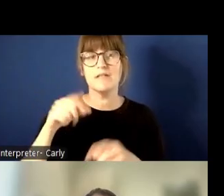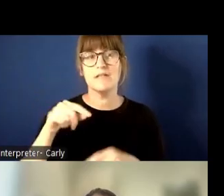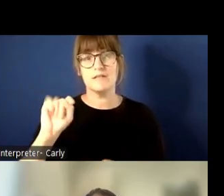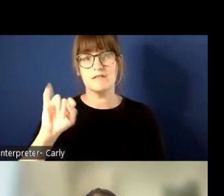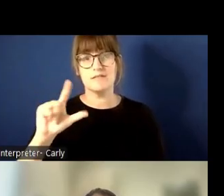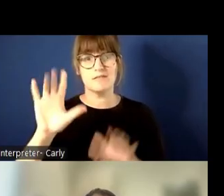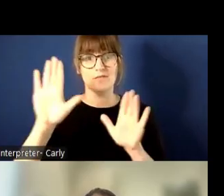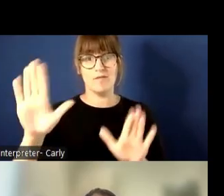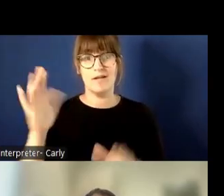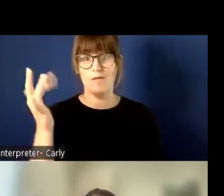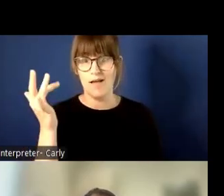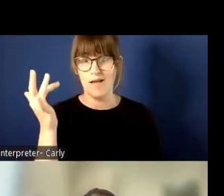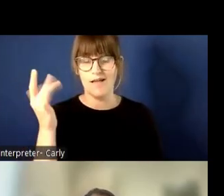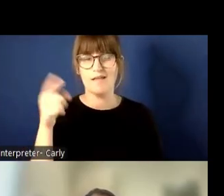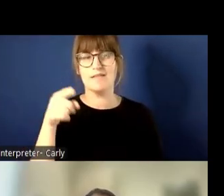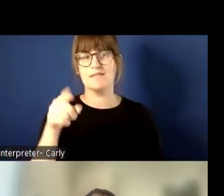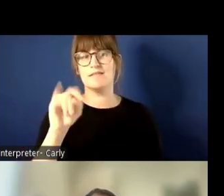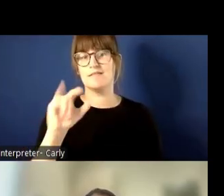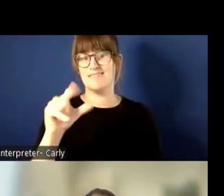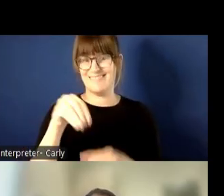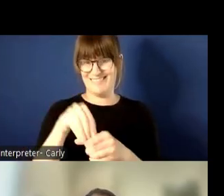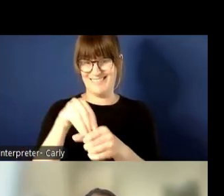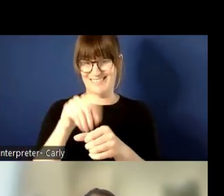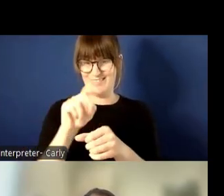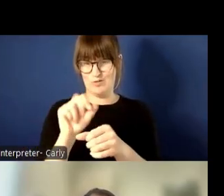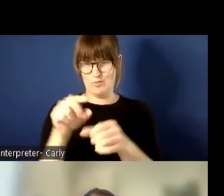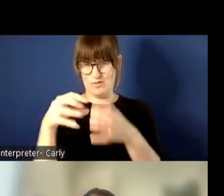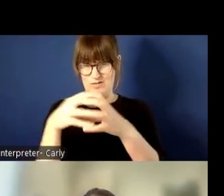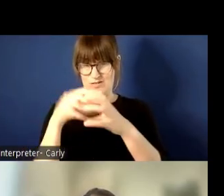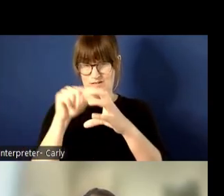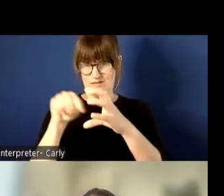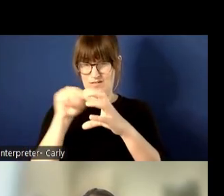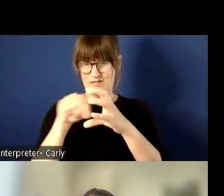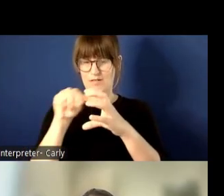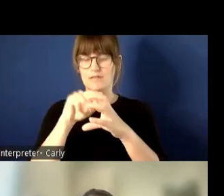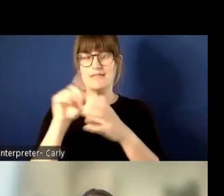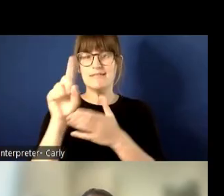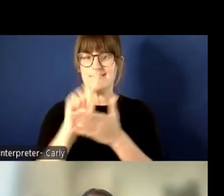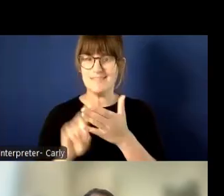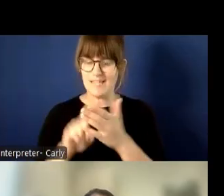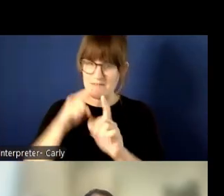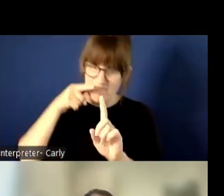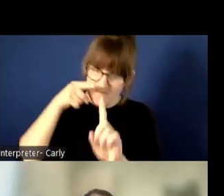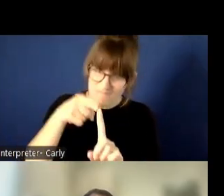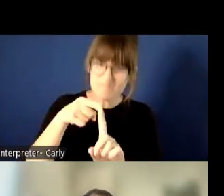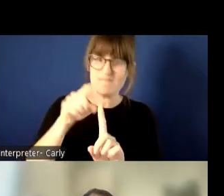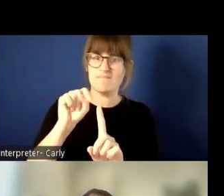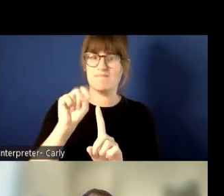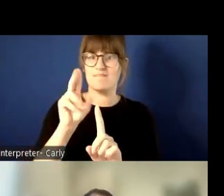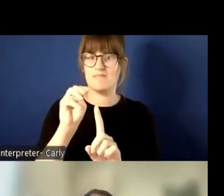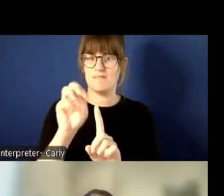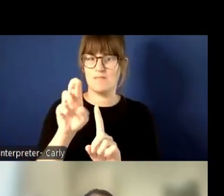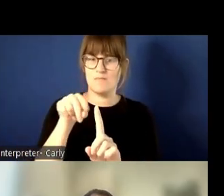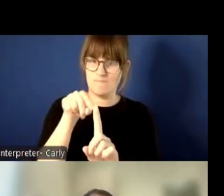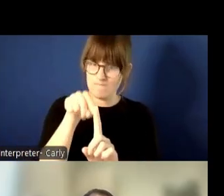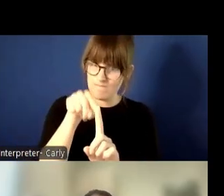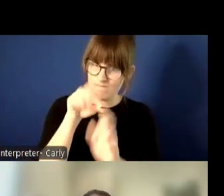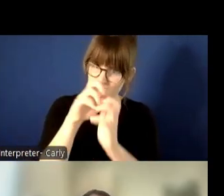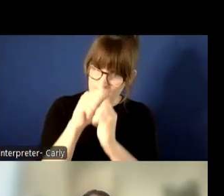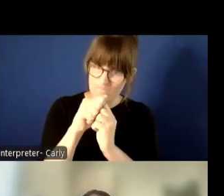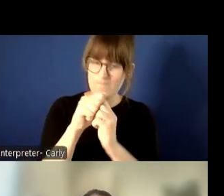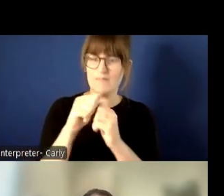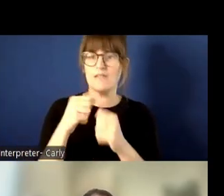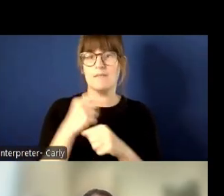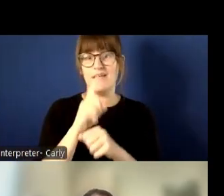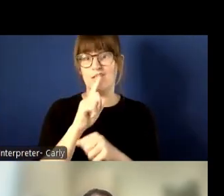is these TILs that are in the tumor are specifically designed to target the tumor. And we're now just going to make sure a patient has a lot of